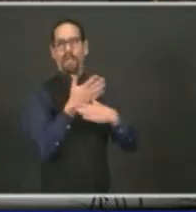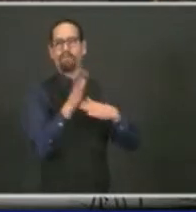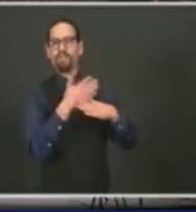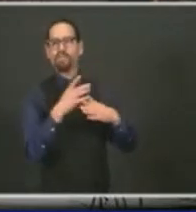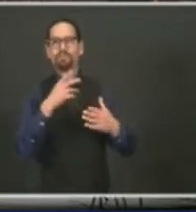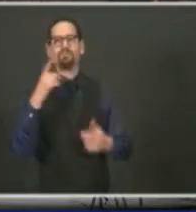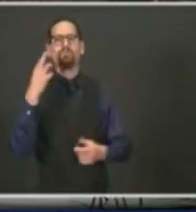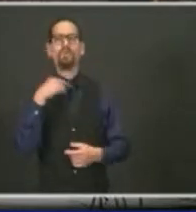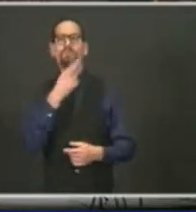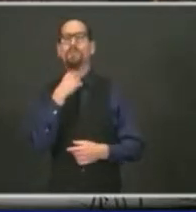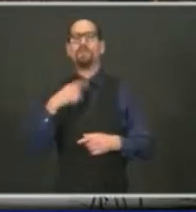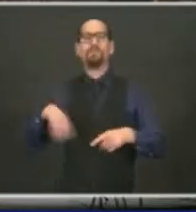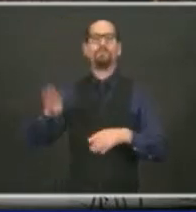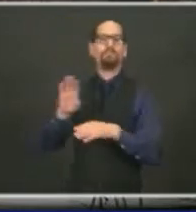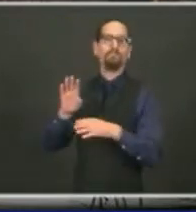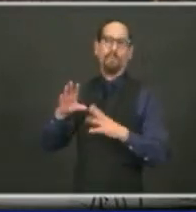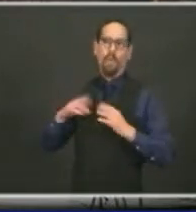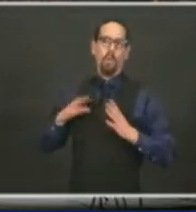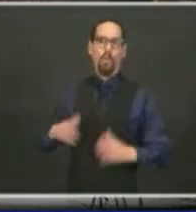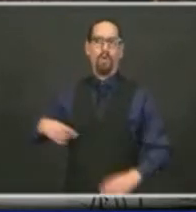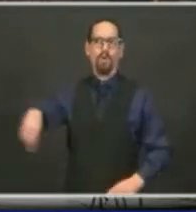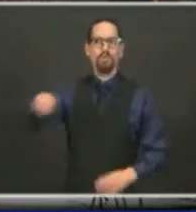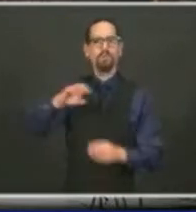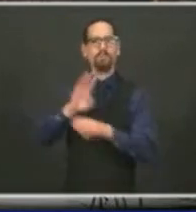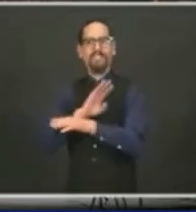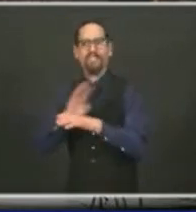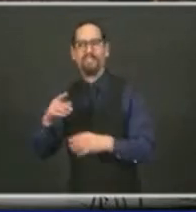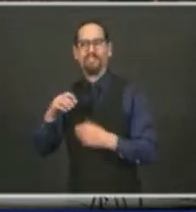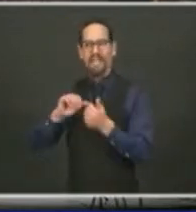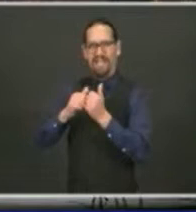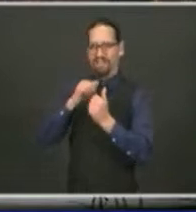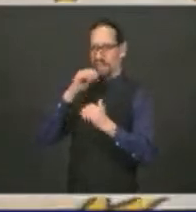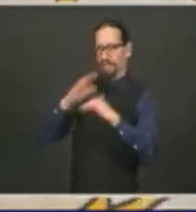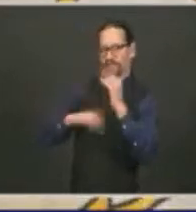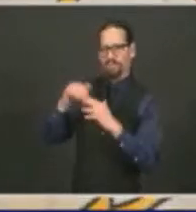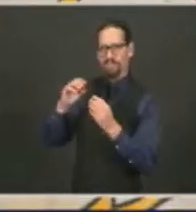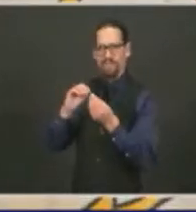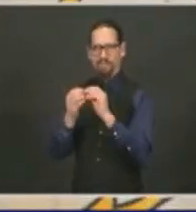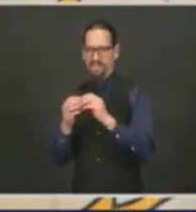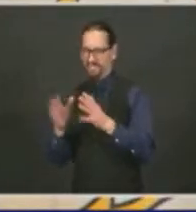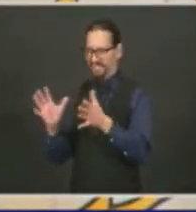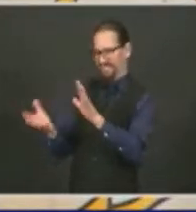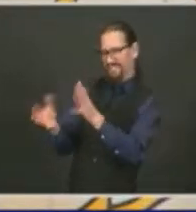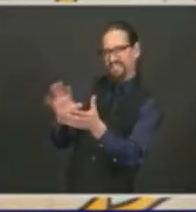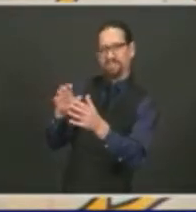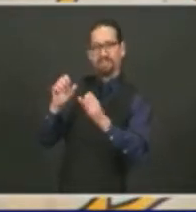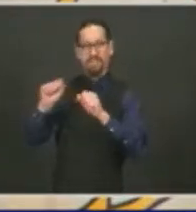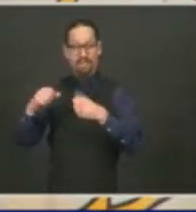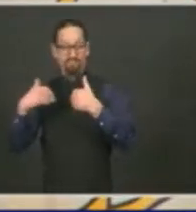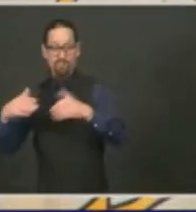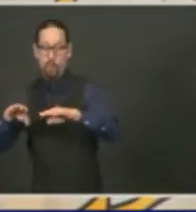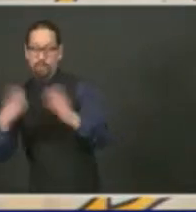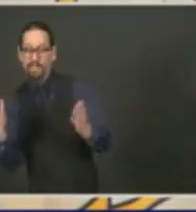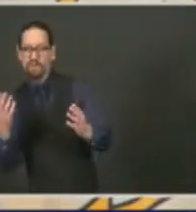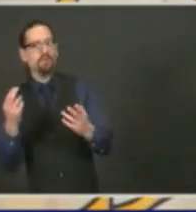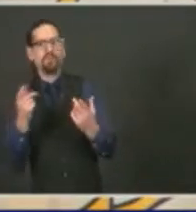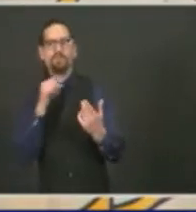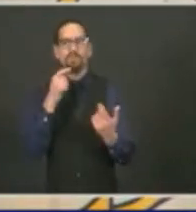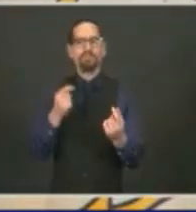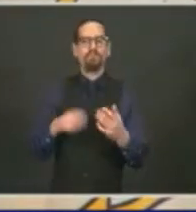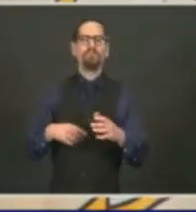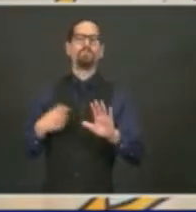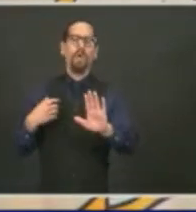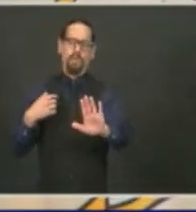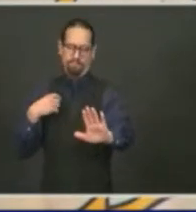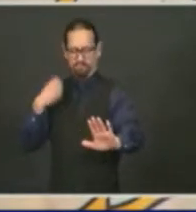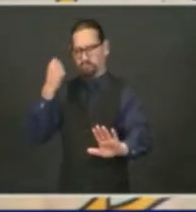numbers aren't where we're comfortable opening up again. Is that something you consider? No, I get what you're saying. Thank you. We